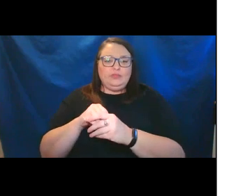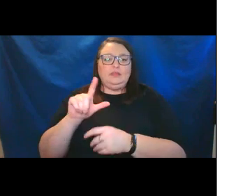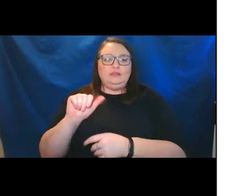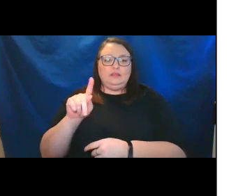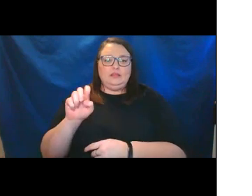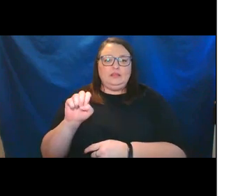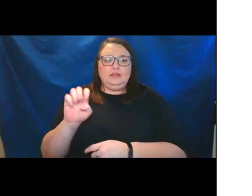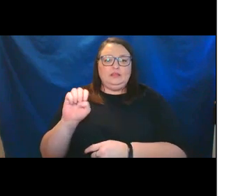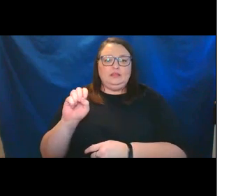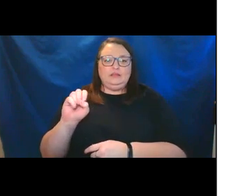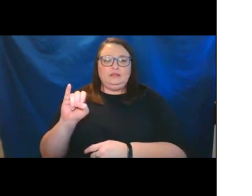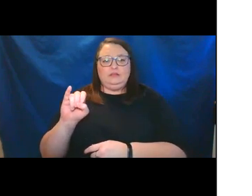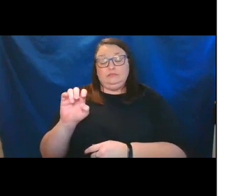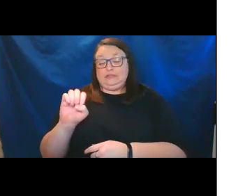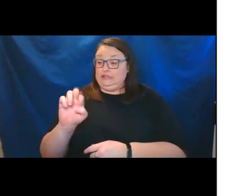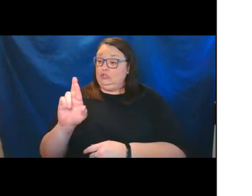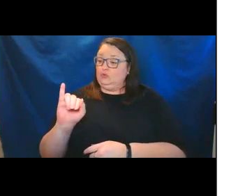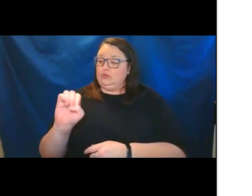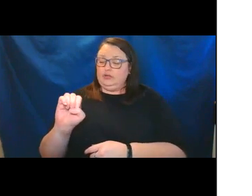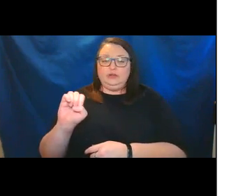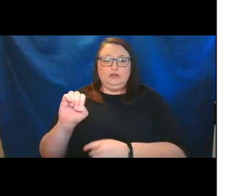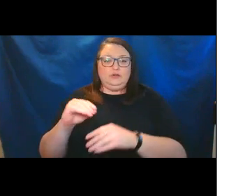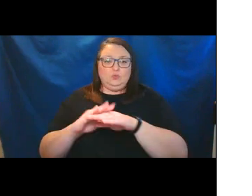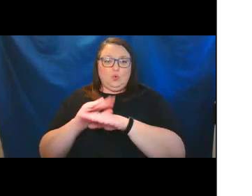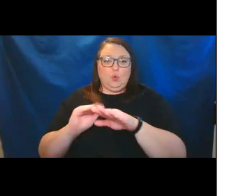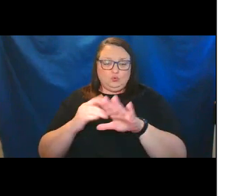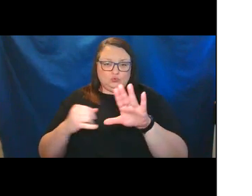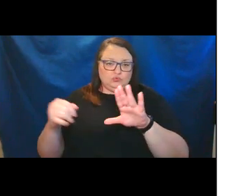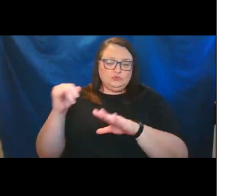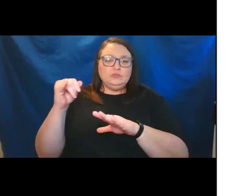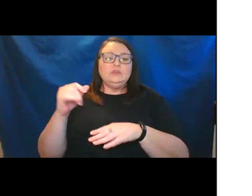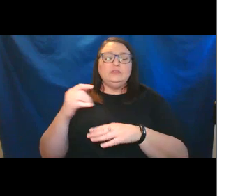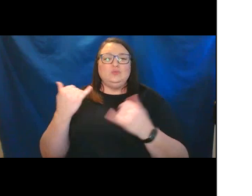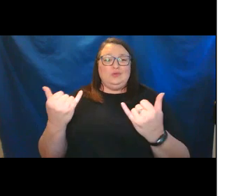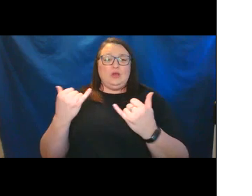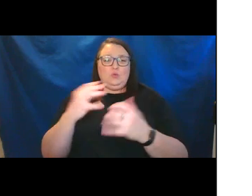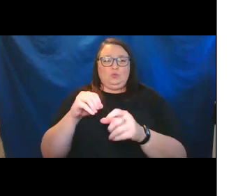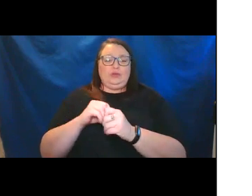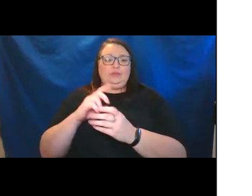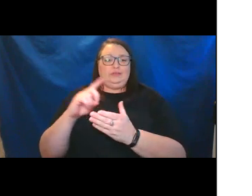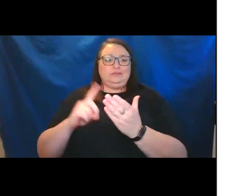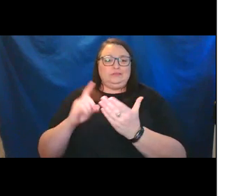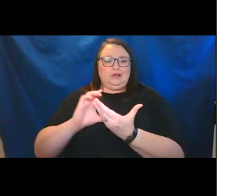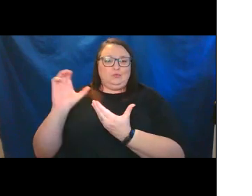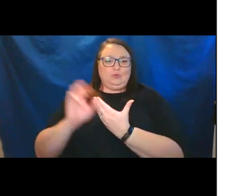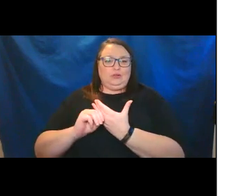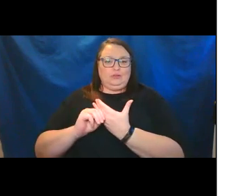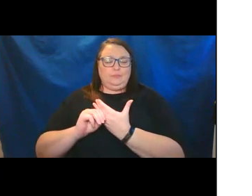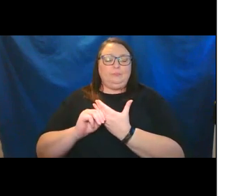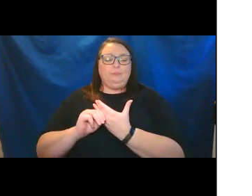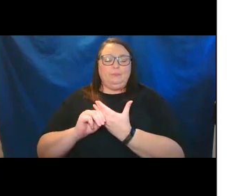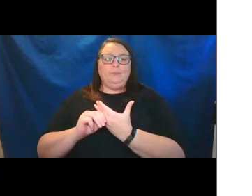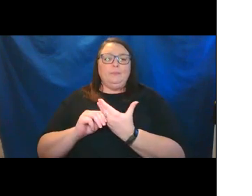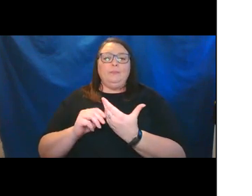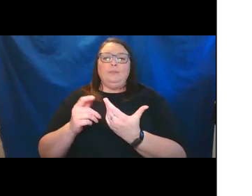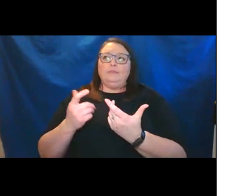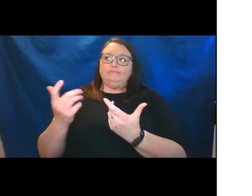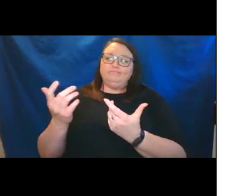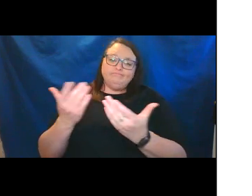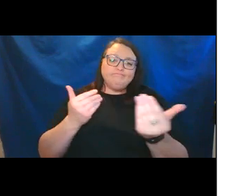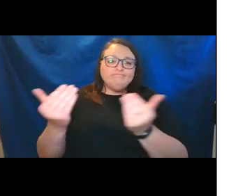coastline. So yeah, we are in this design curriculum phase right now, and gathering inputs from our